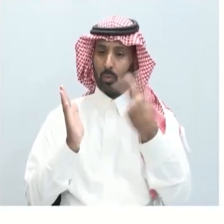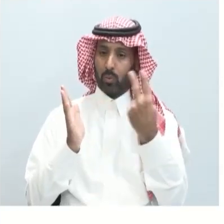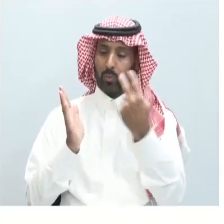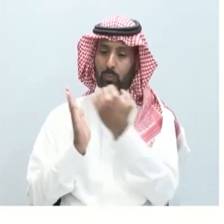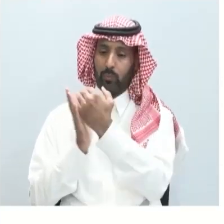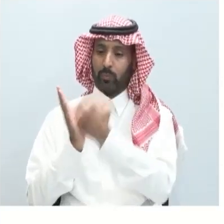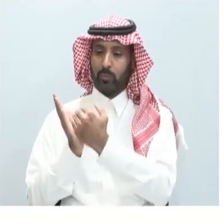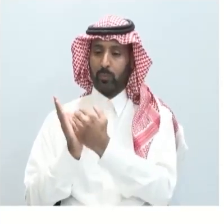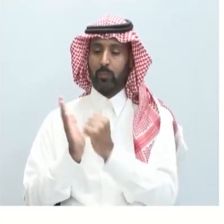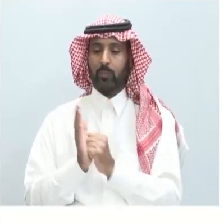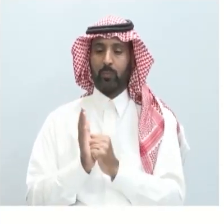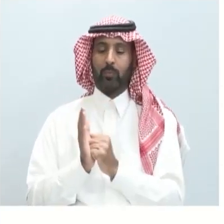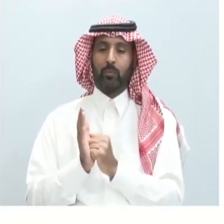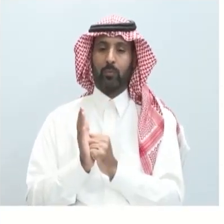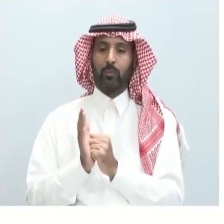So,